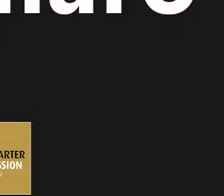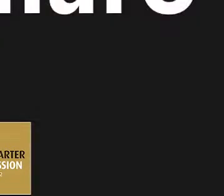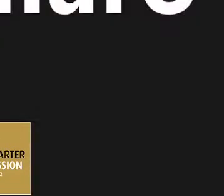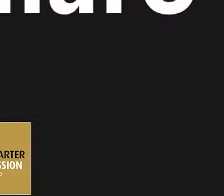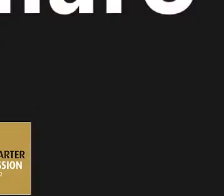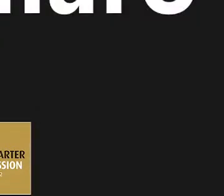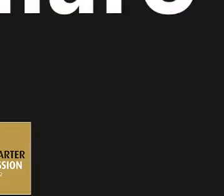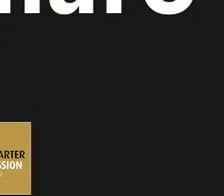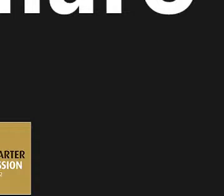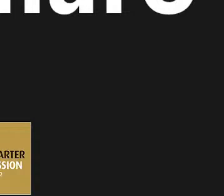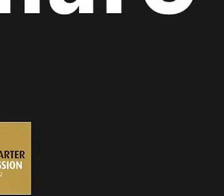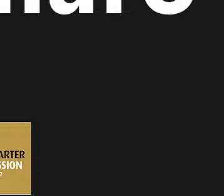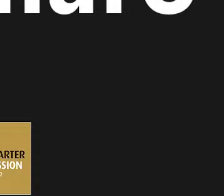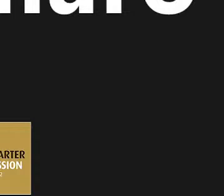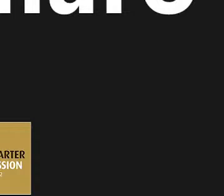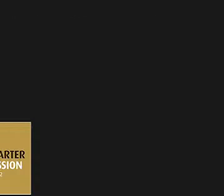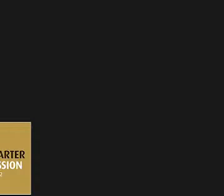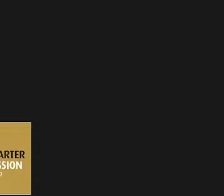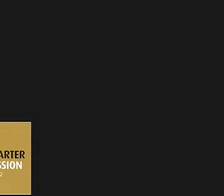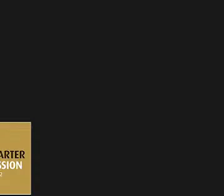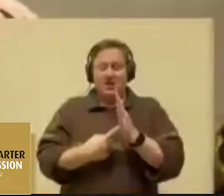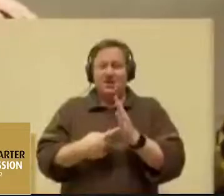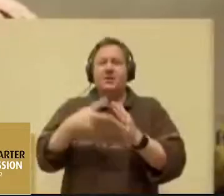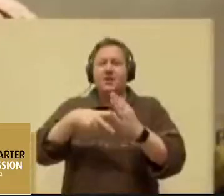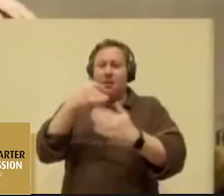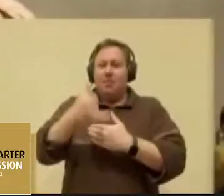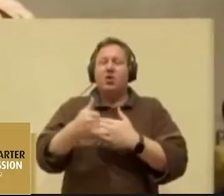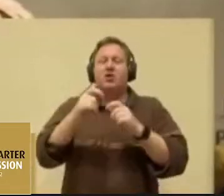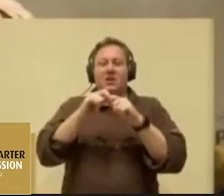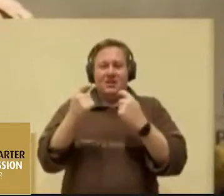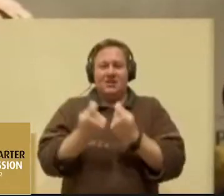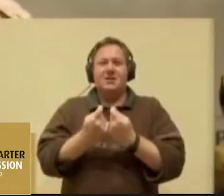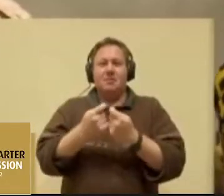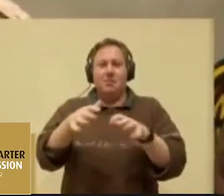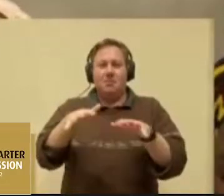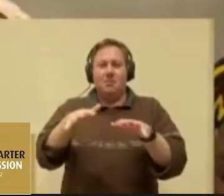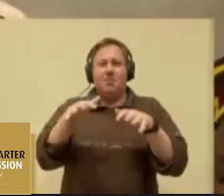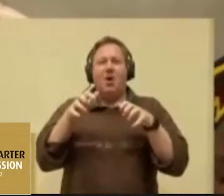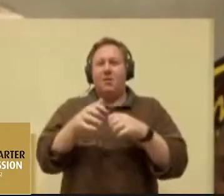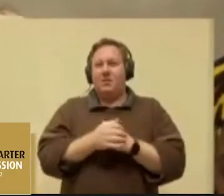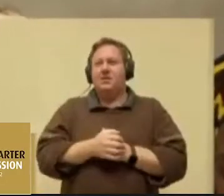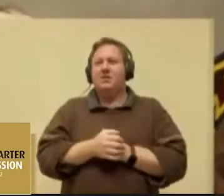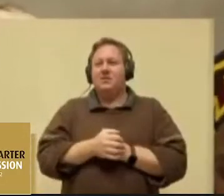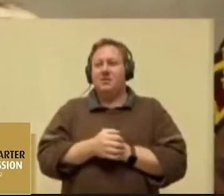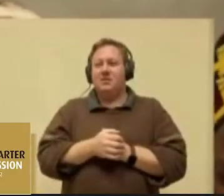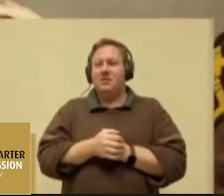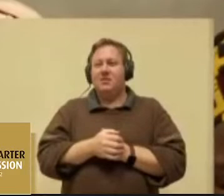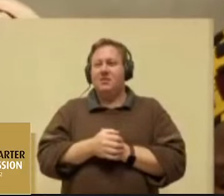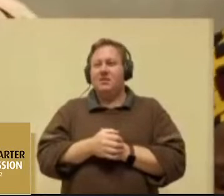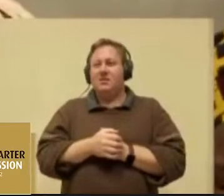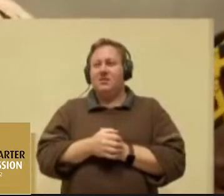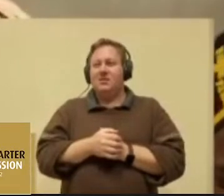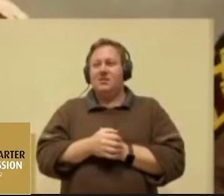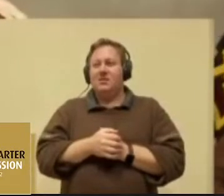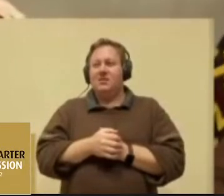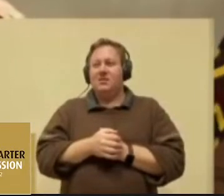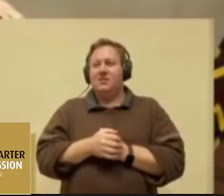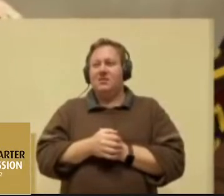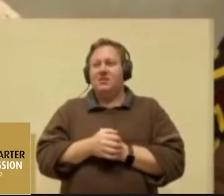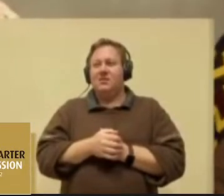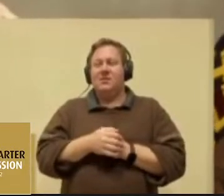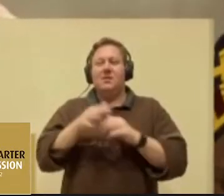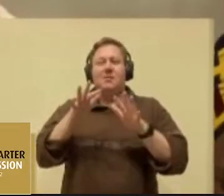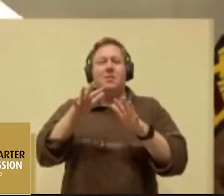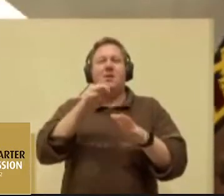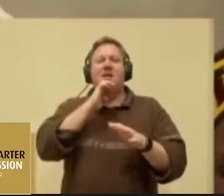man but i must say that parliament the project team of parliament people it's just that we don't give people